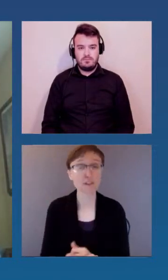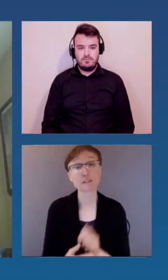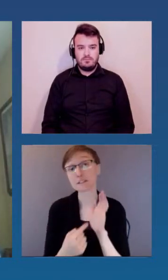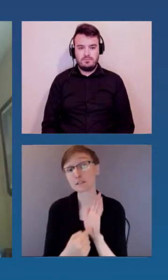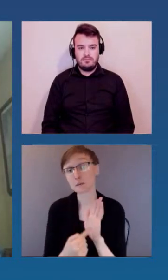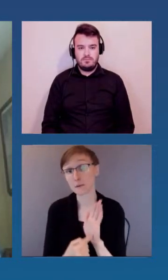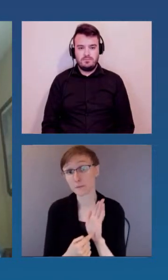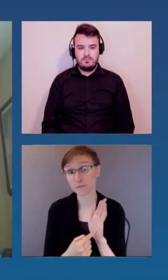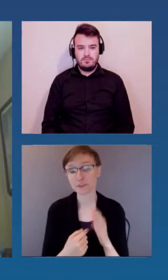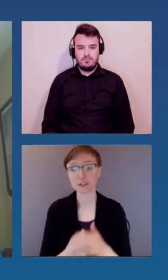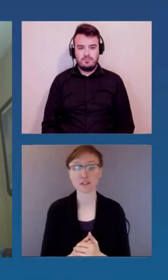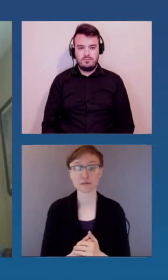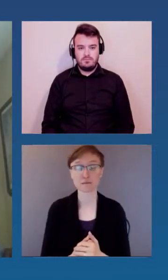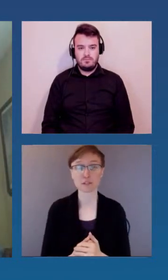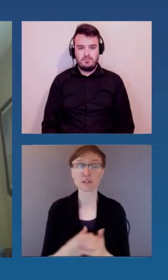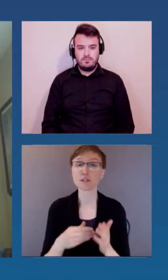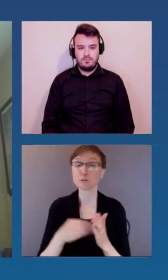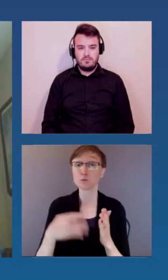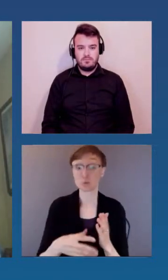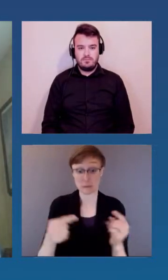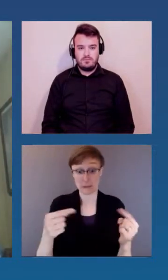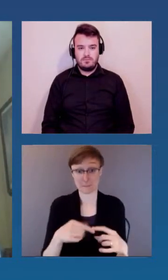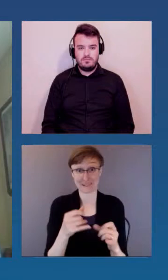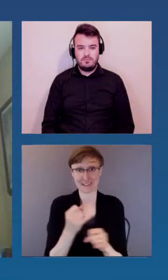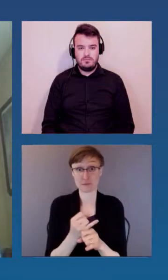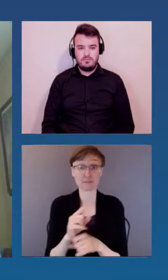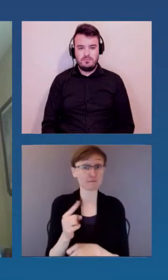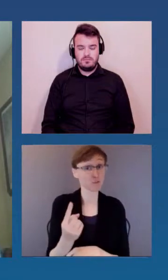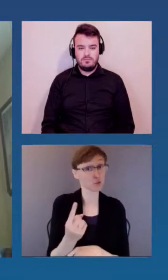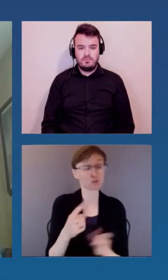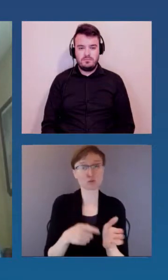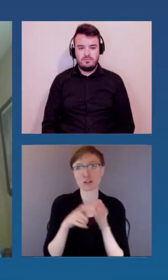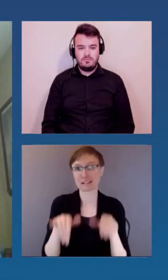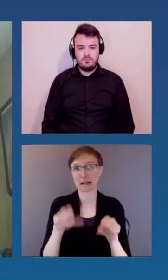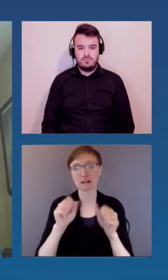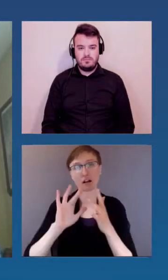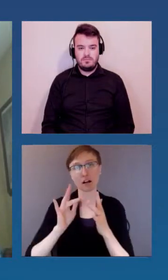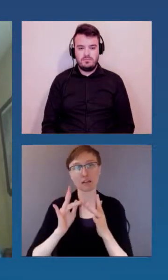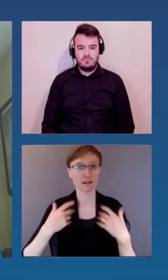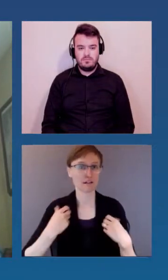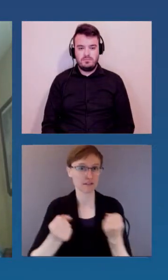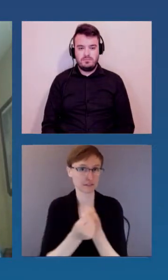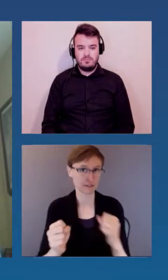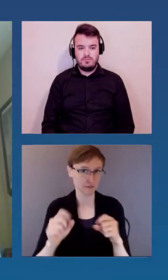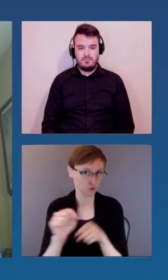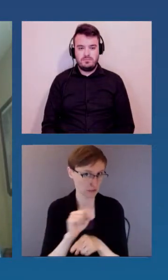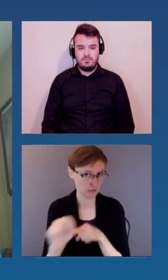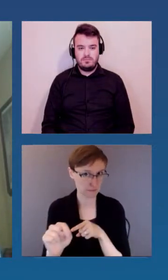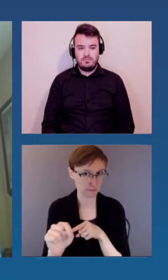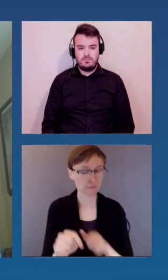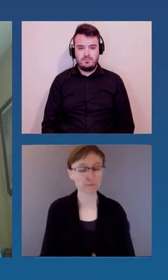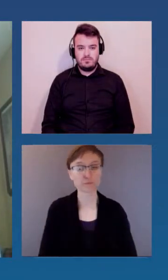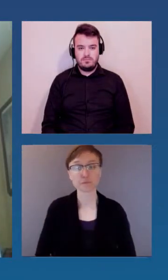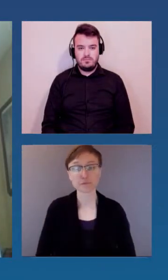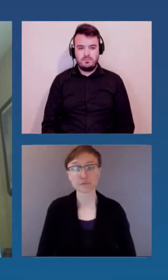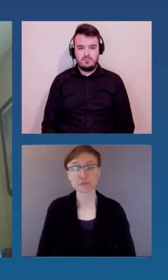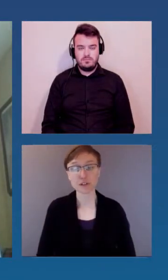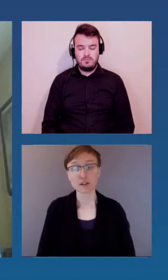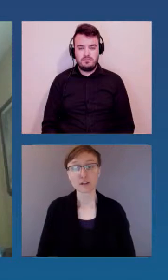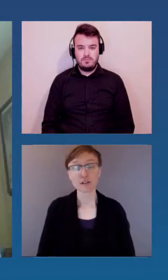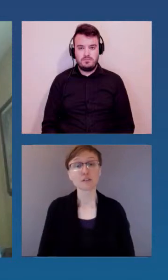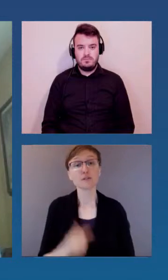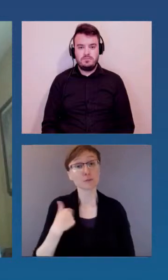are required to be on site. About 10% of our total student population will be on campus on any given day, with our learning